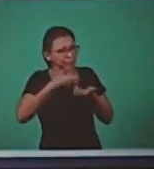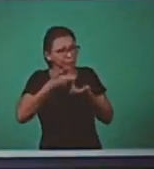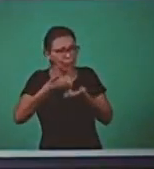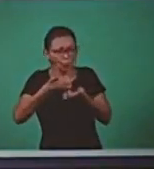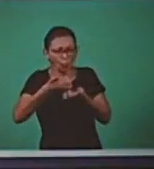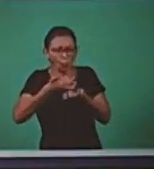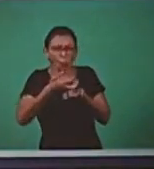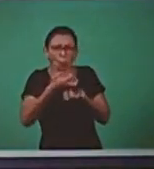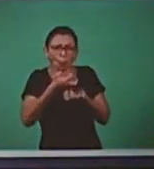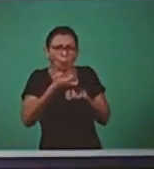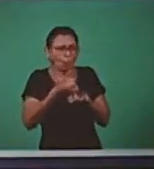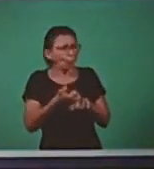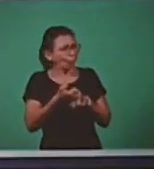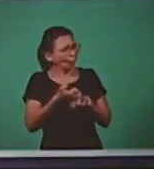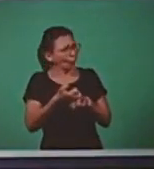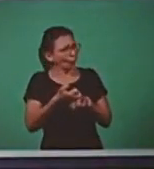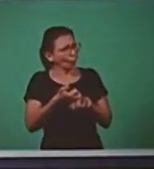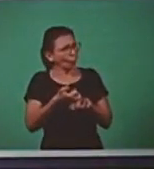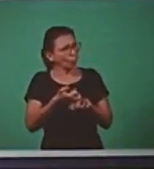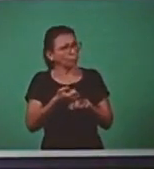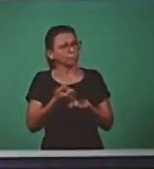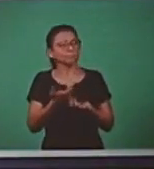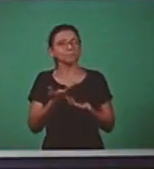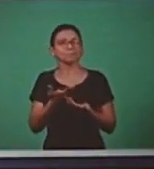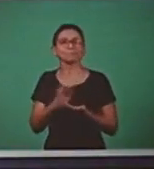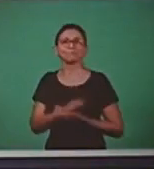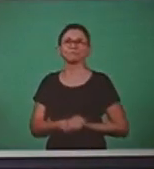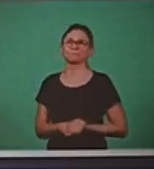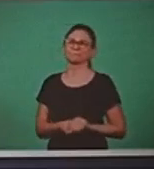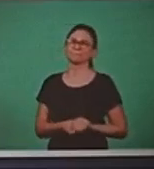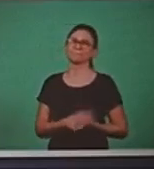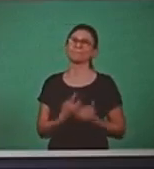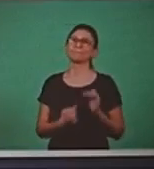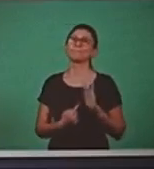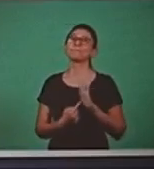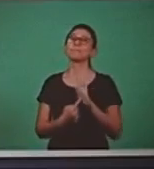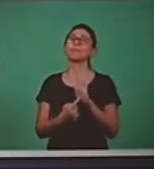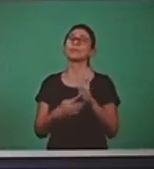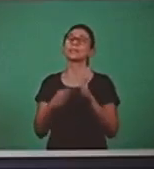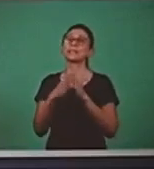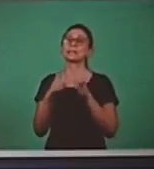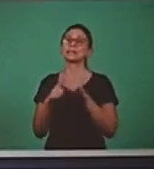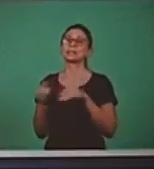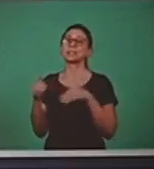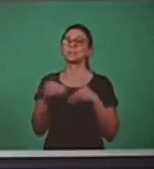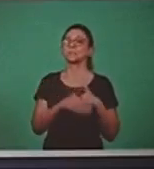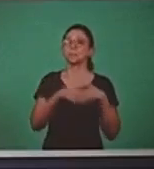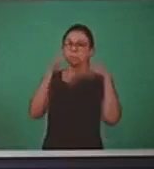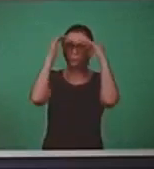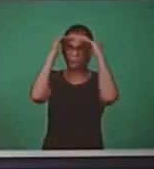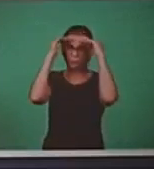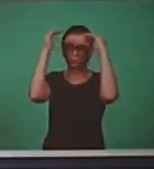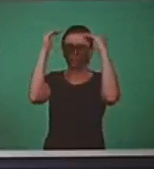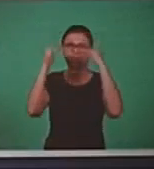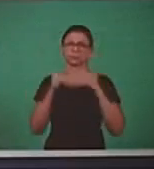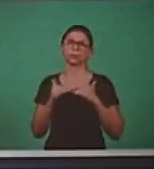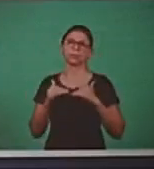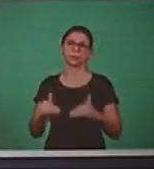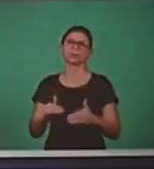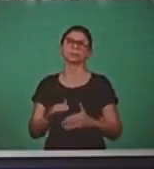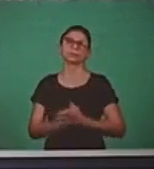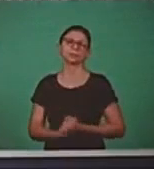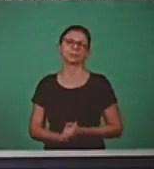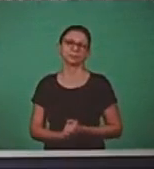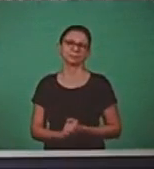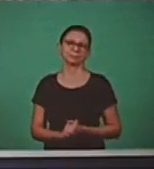8. And the foolish said, give us some of your oil, for our lamps are going out. So this is another sign